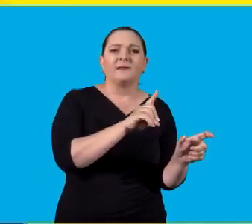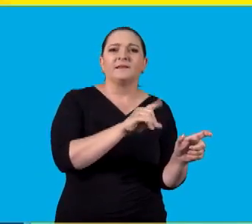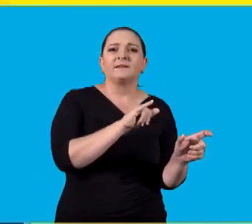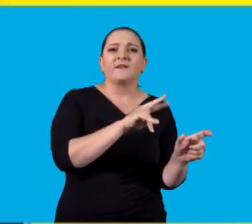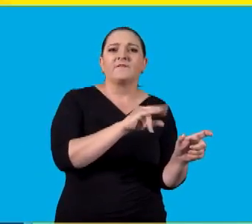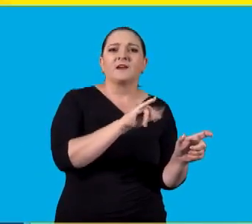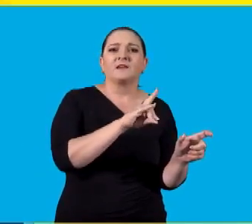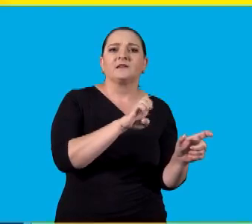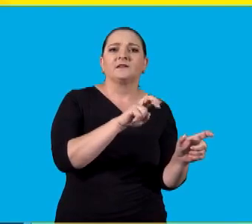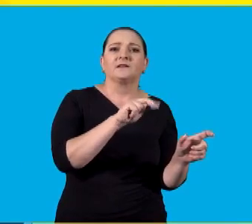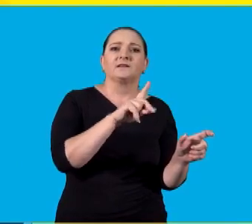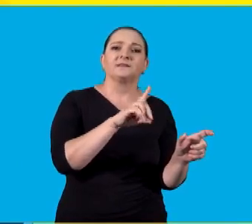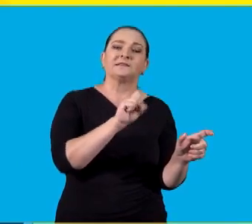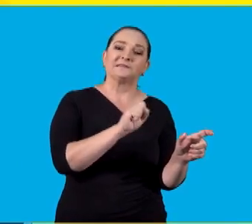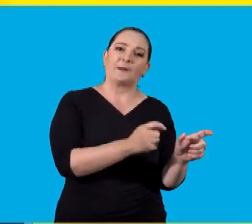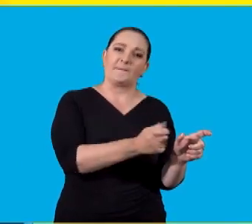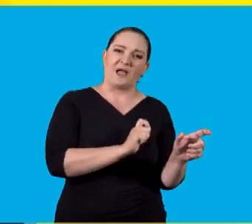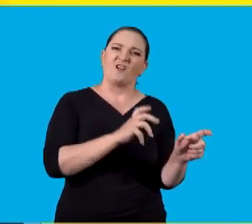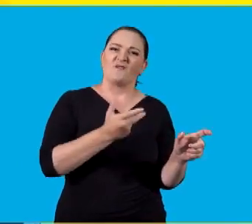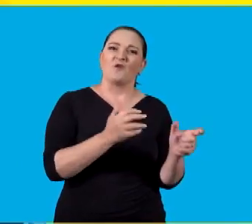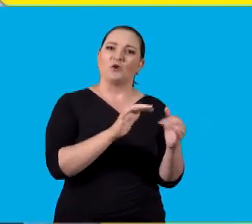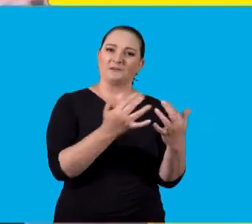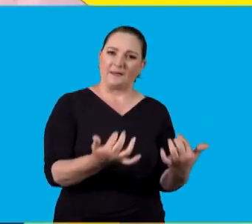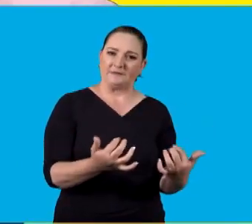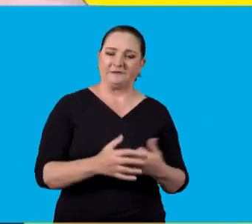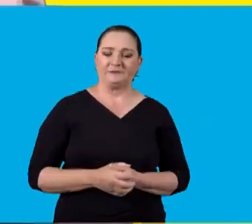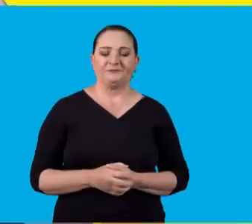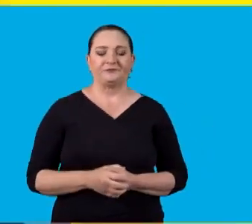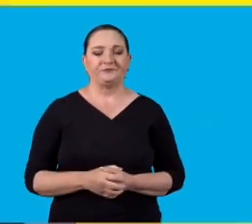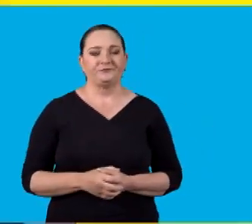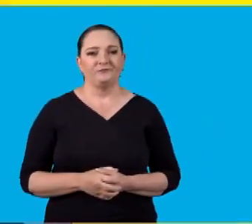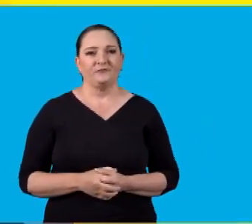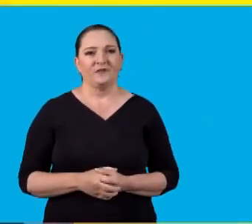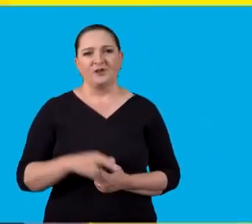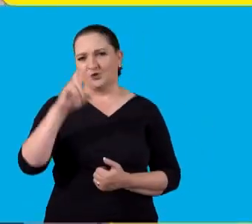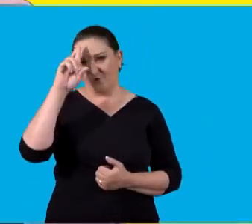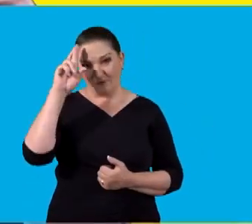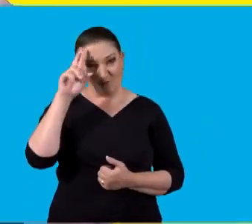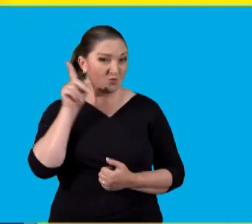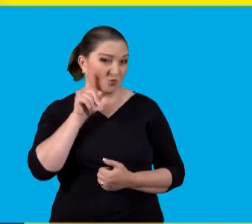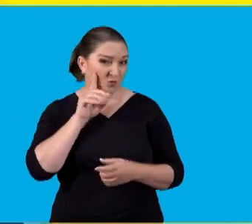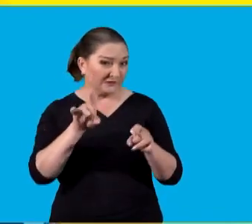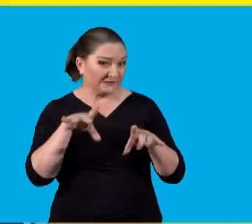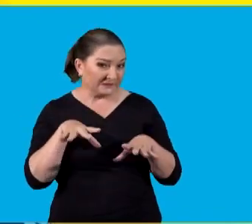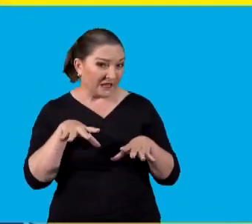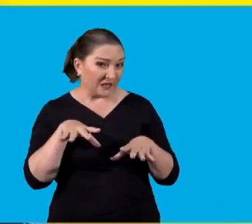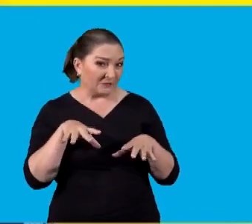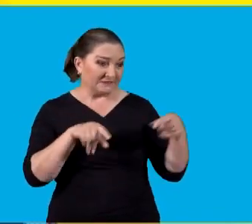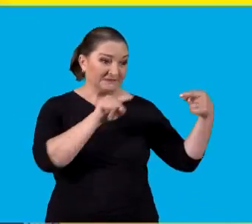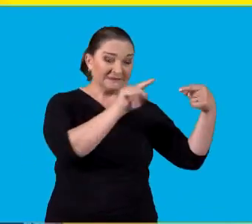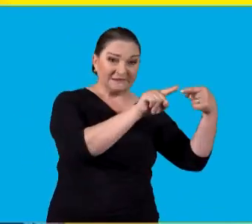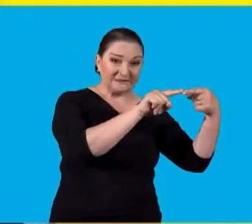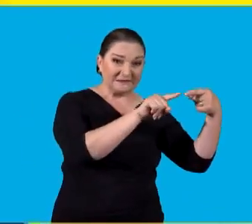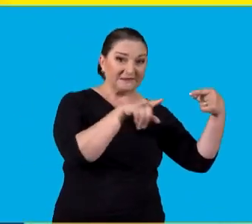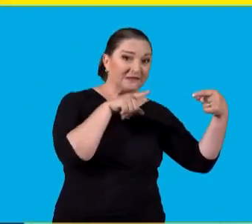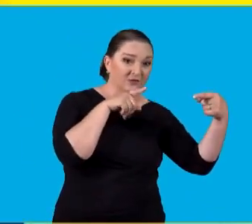dividends paid that is to be shown in the cash flow statement? Remember, not every time will the examiner test the entire cash flow statement. At times